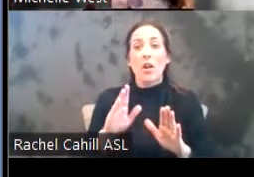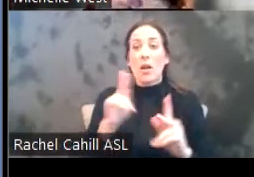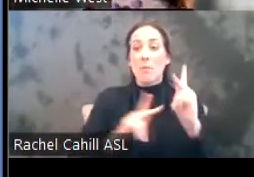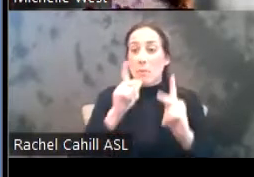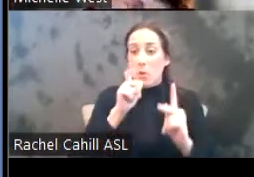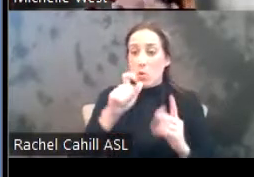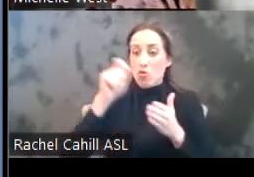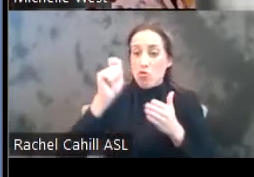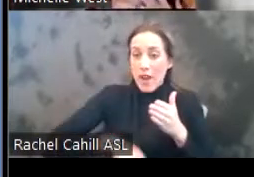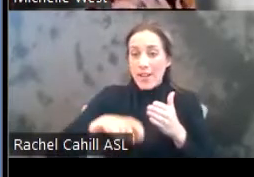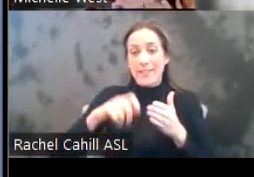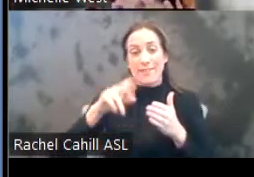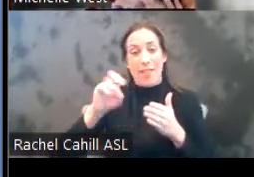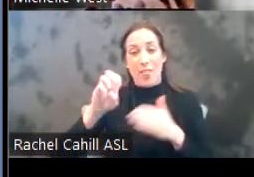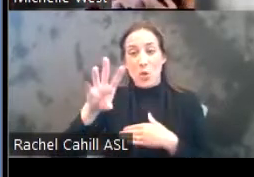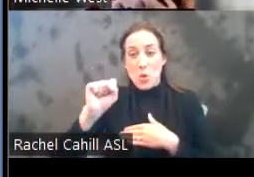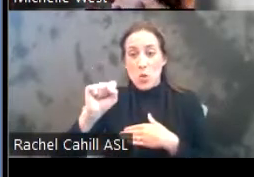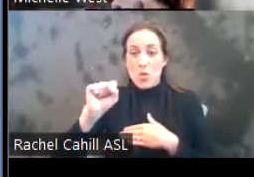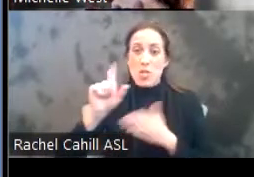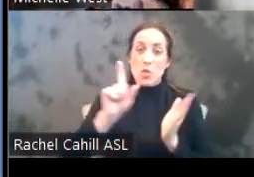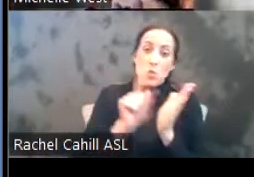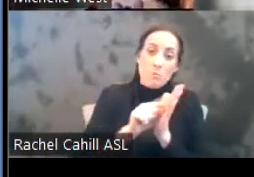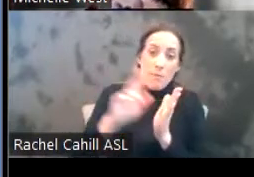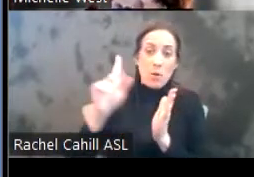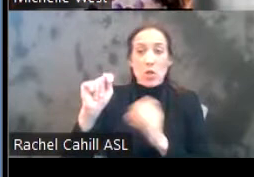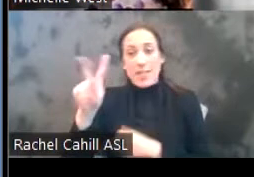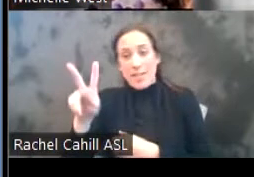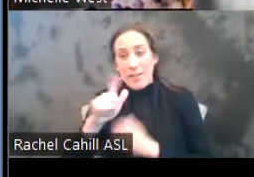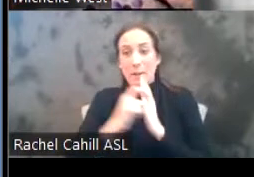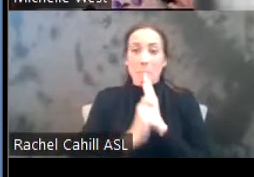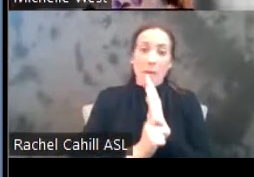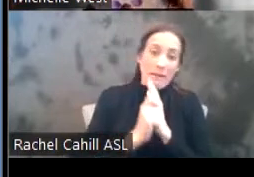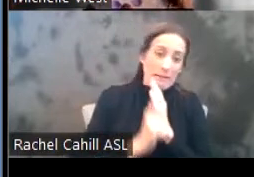on TV, news, newspapers, magazines,